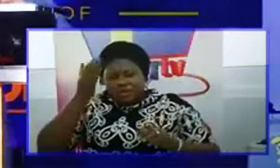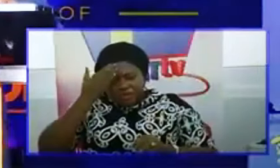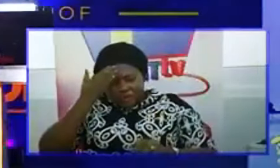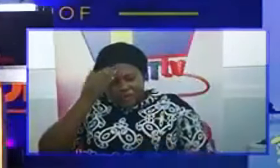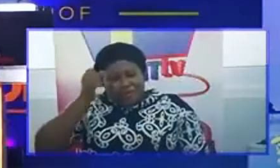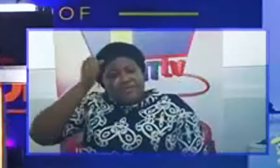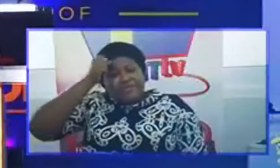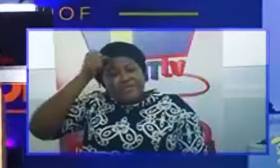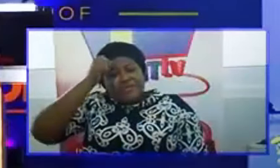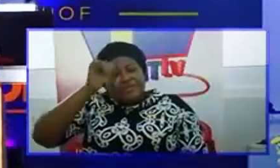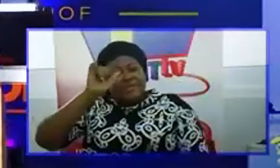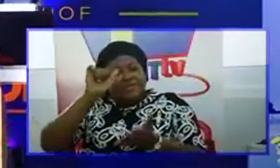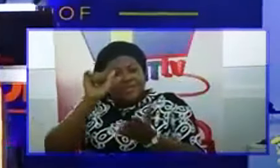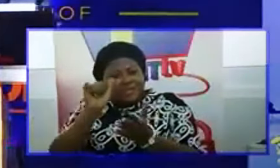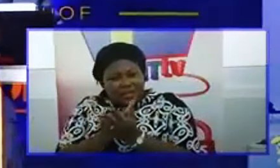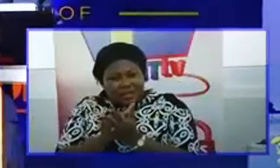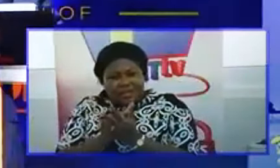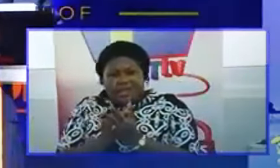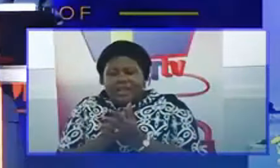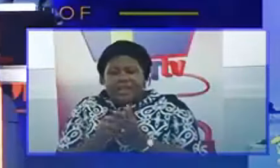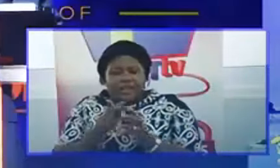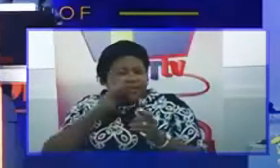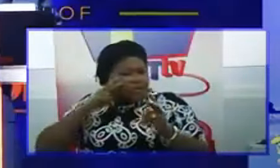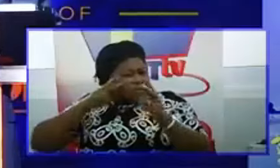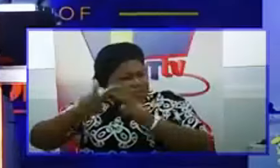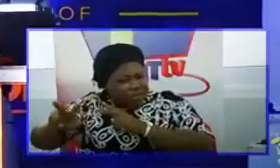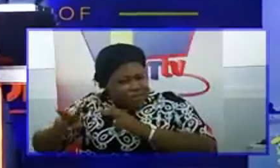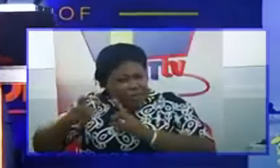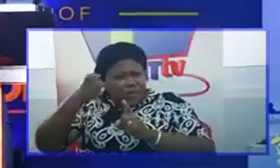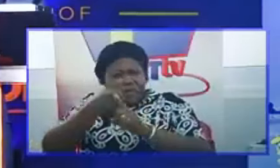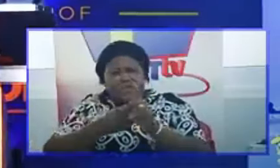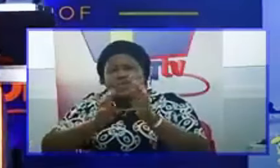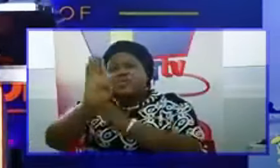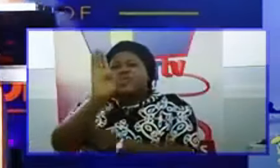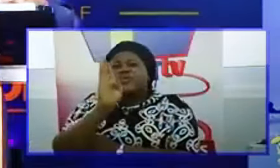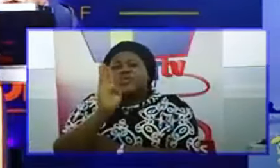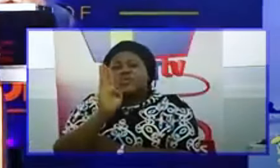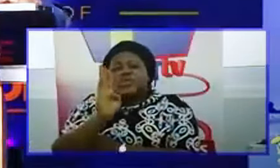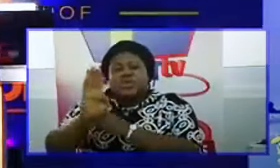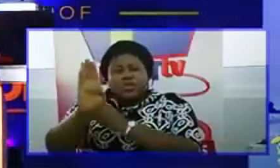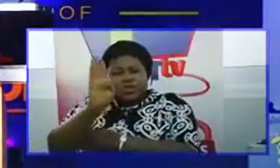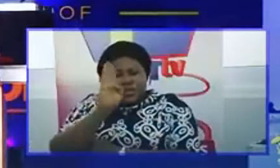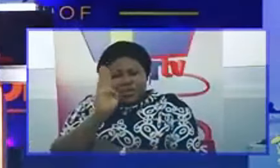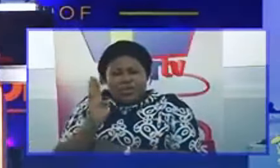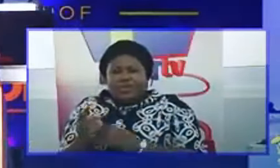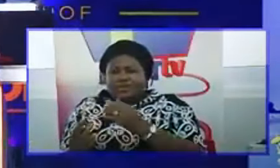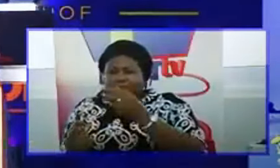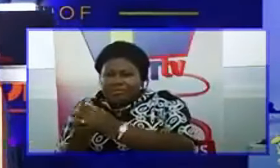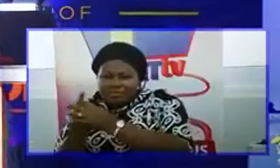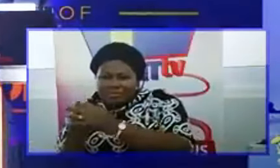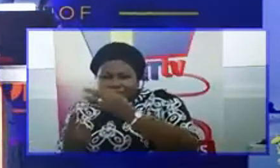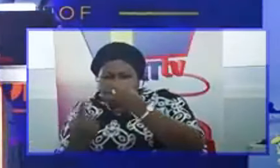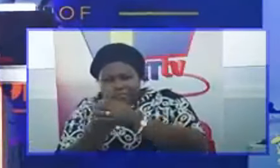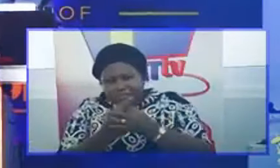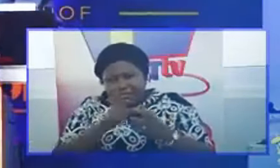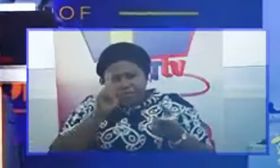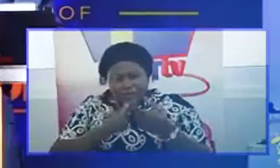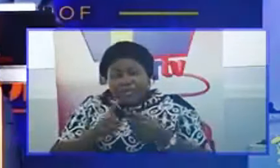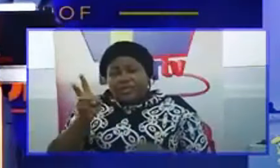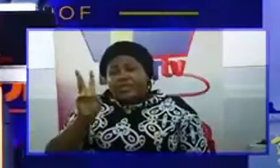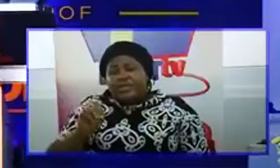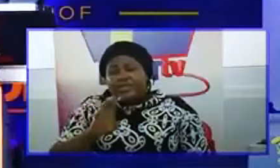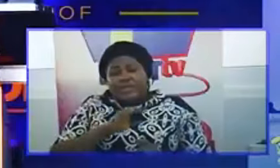was attested as a prophet of the Lord. The Lord continued to appear at Shiloh, and there